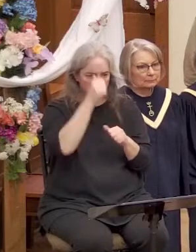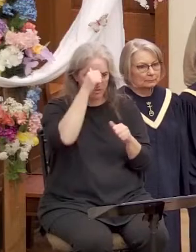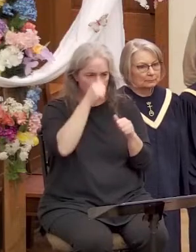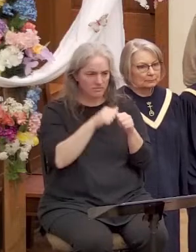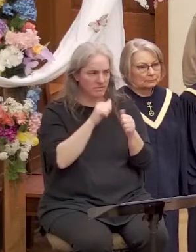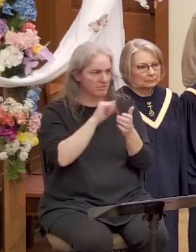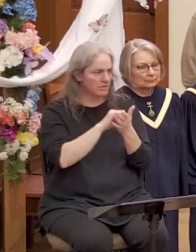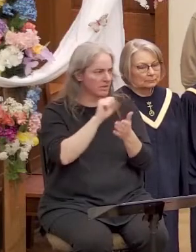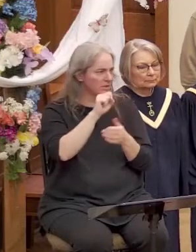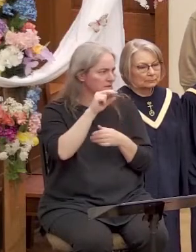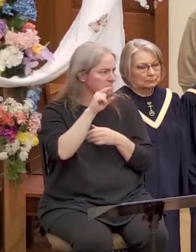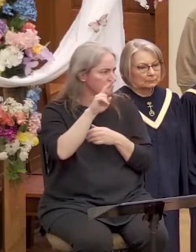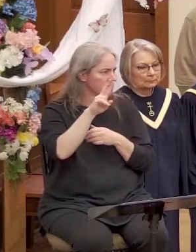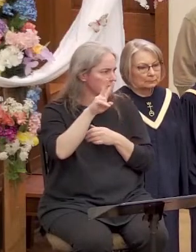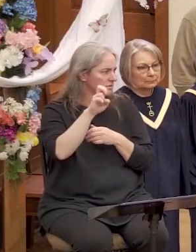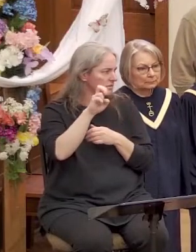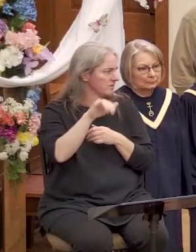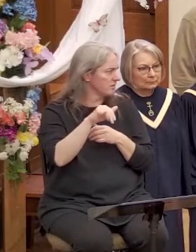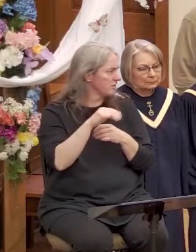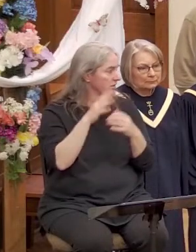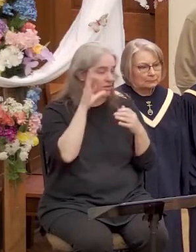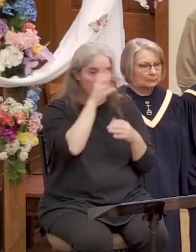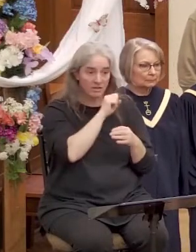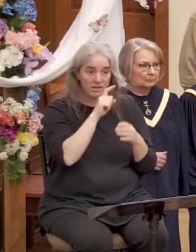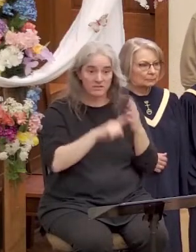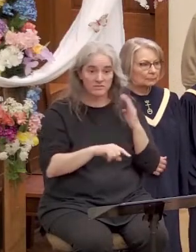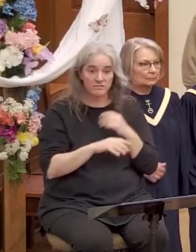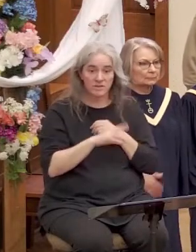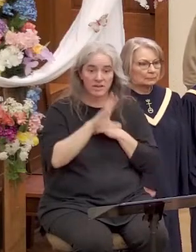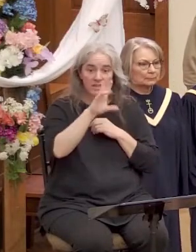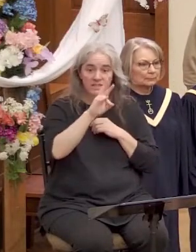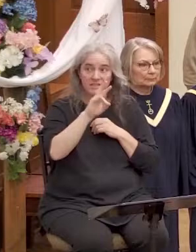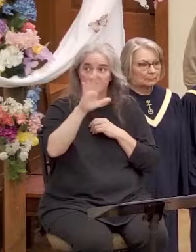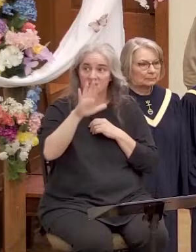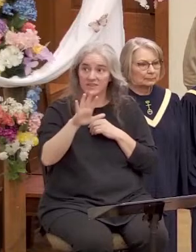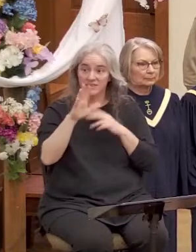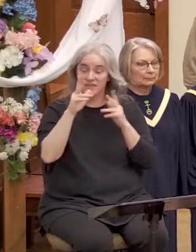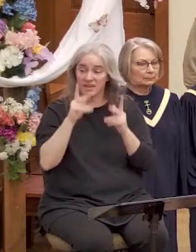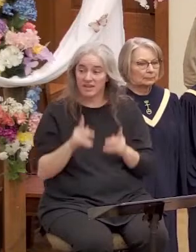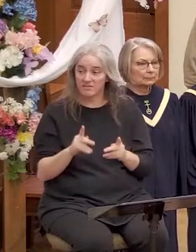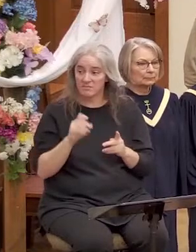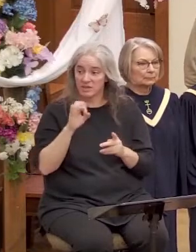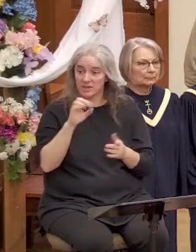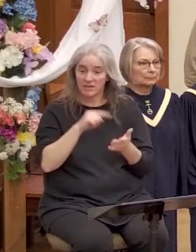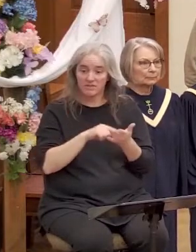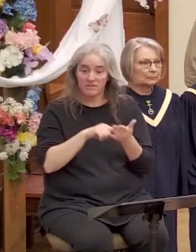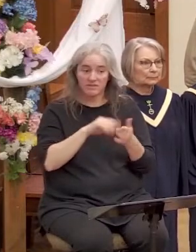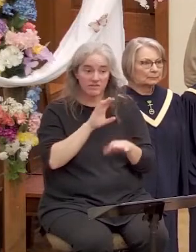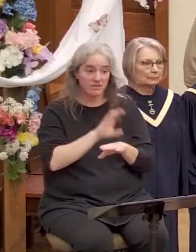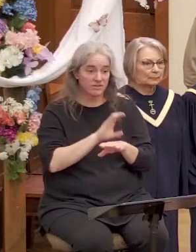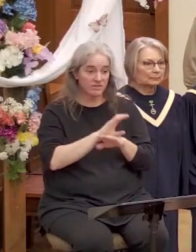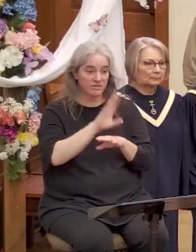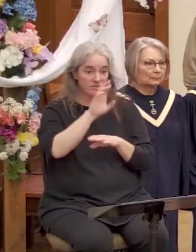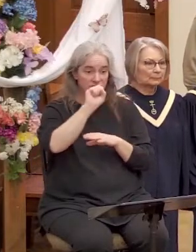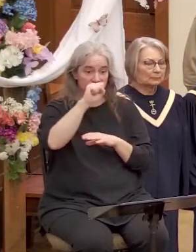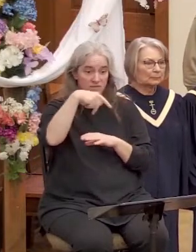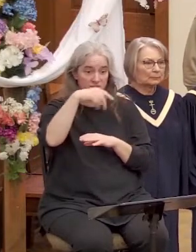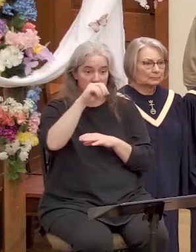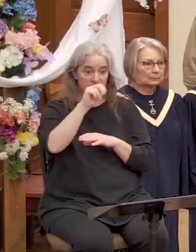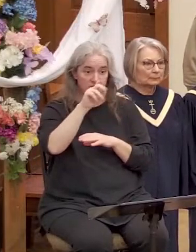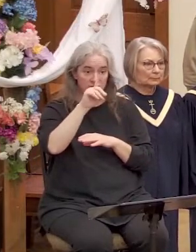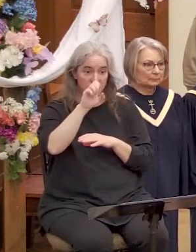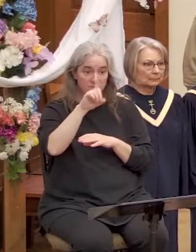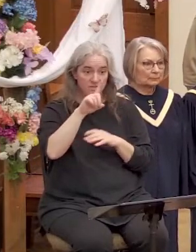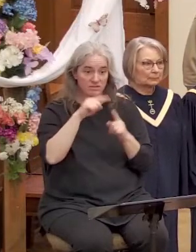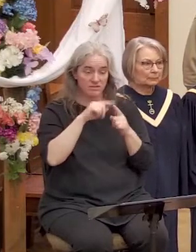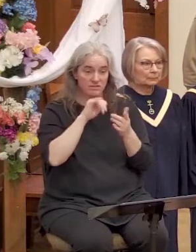year? Yeah, well, guess what? 75 people of this congregation responded to that